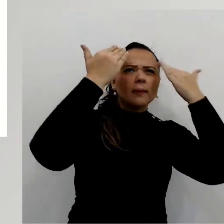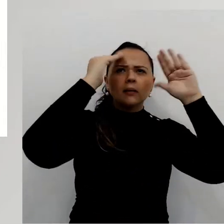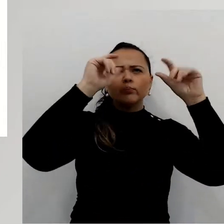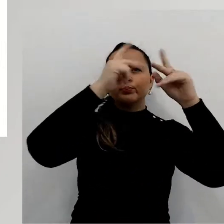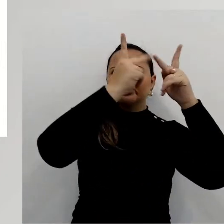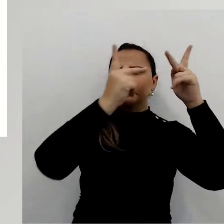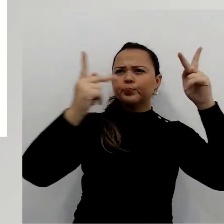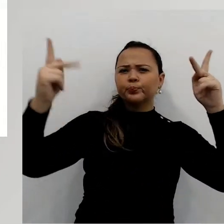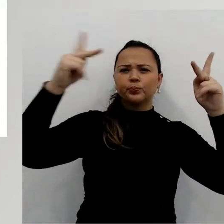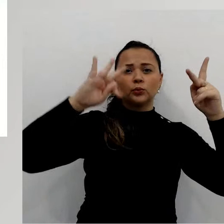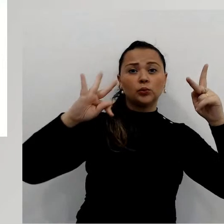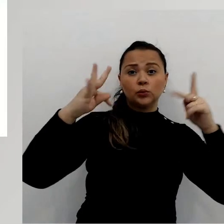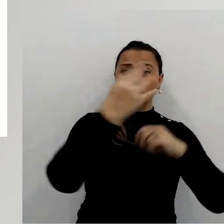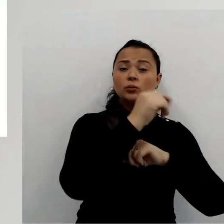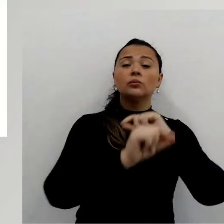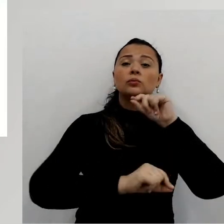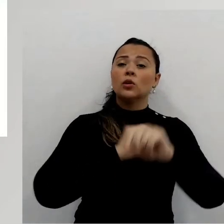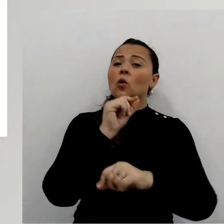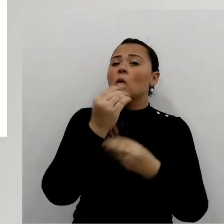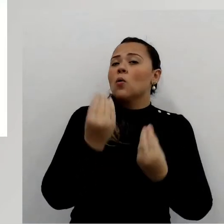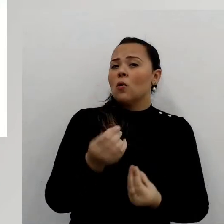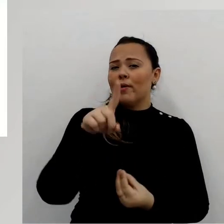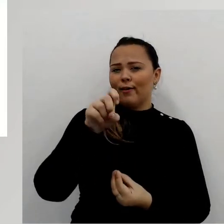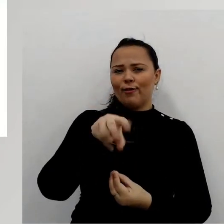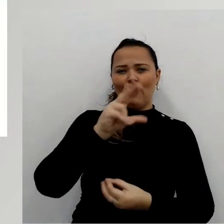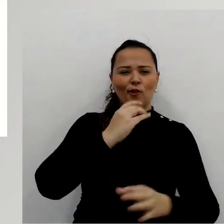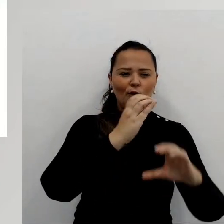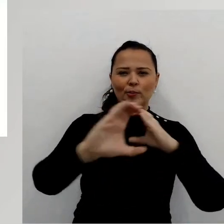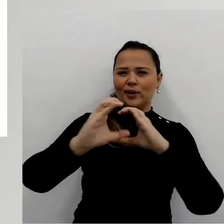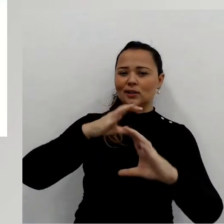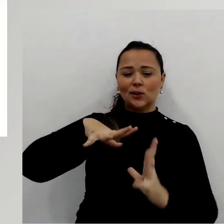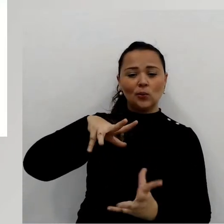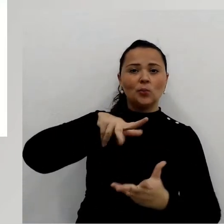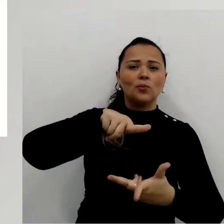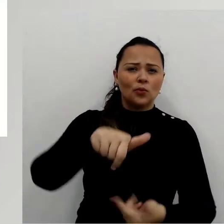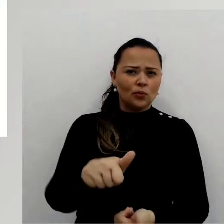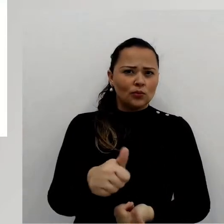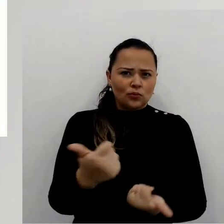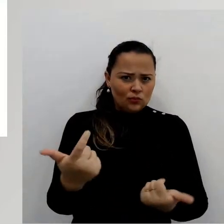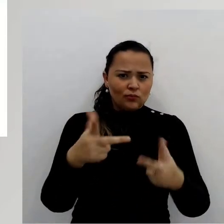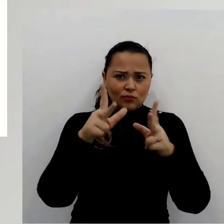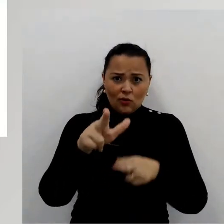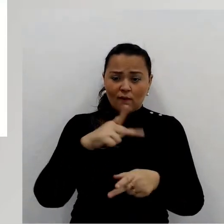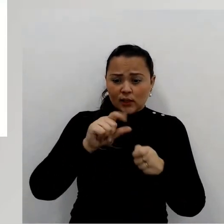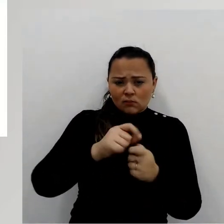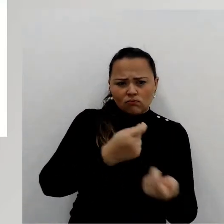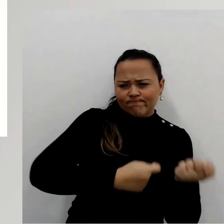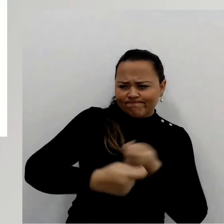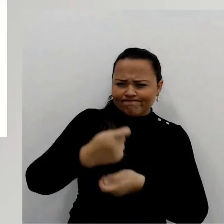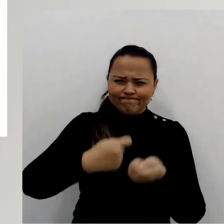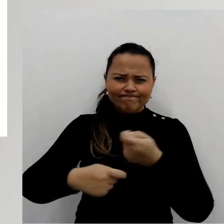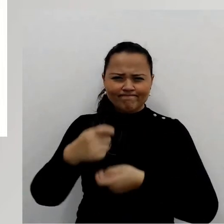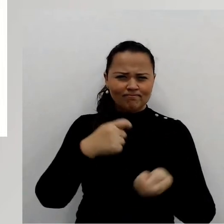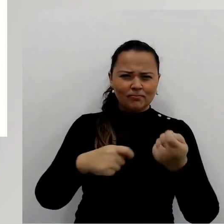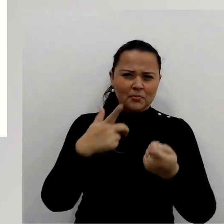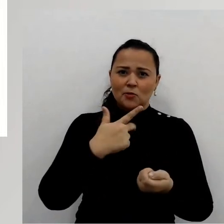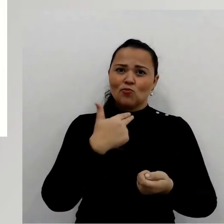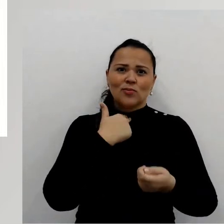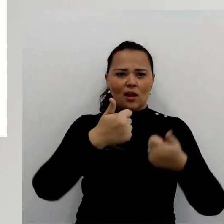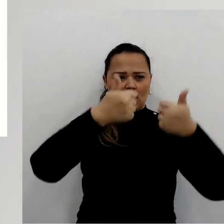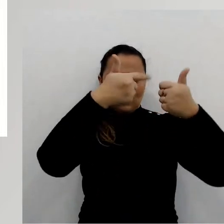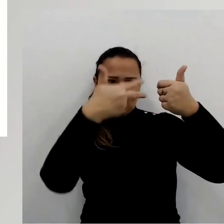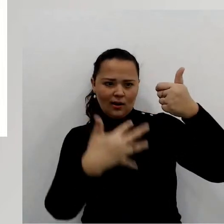communication and world looks like as you start to do business. I'm not going to describe it all because that in itself could take me 3